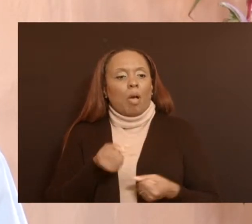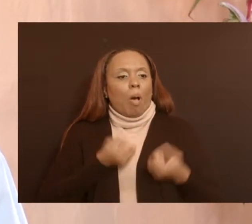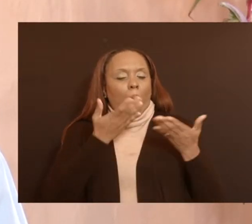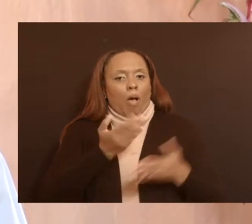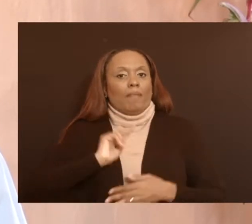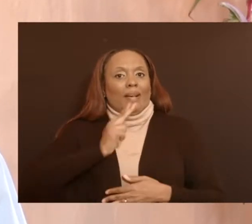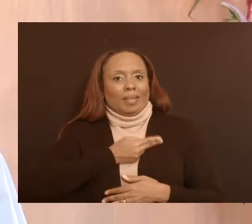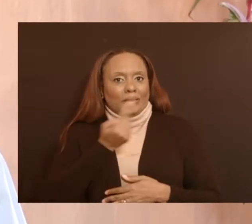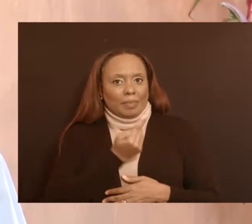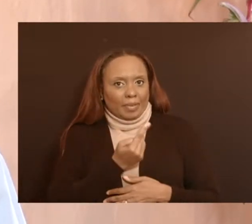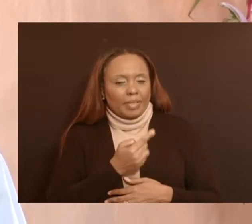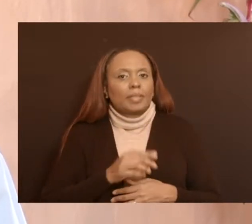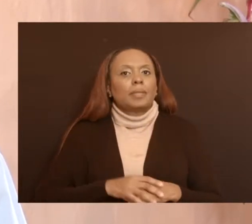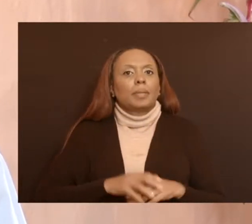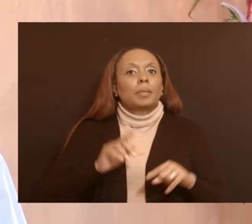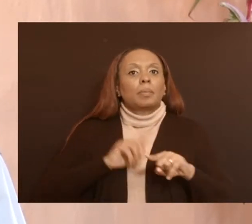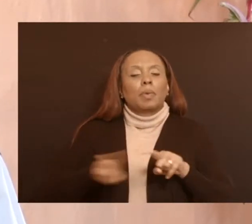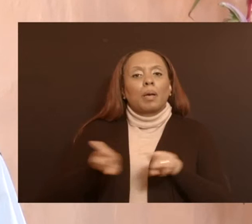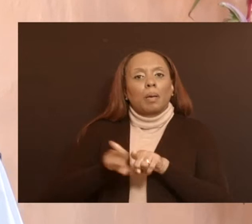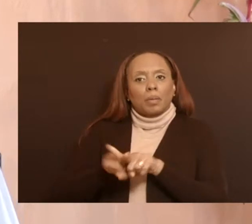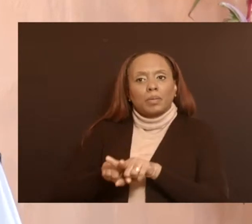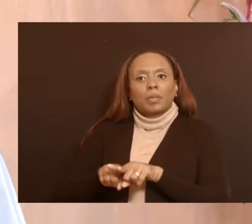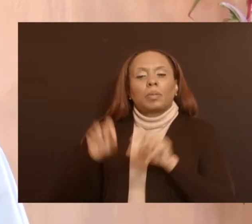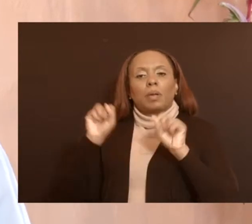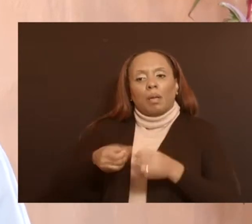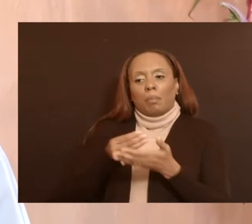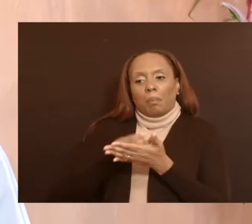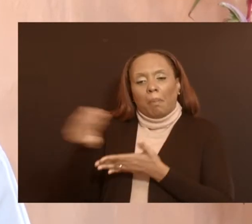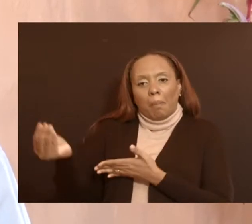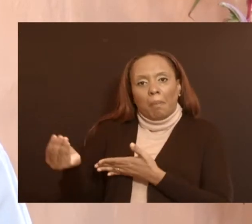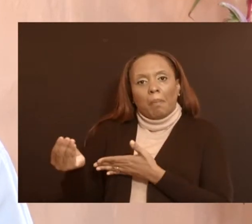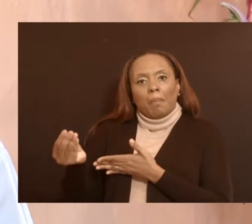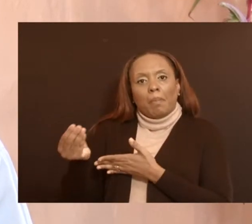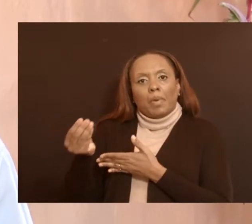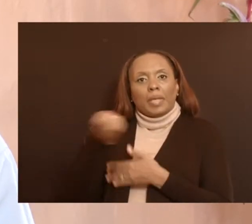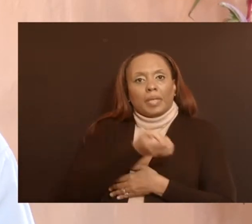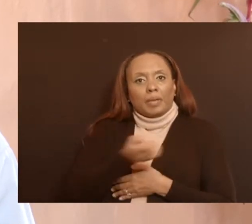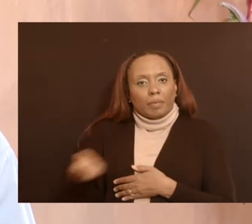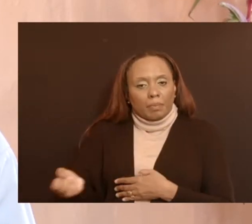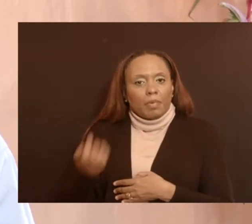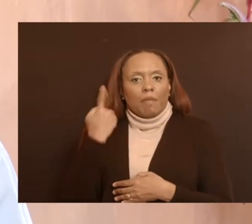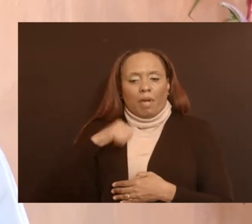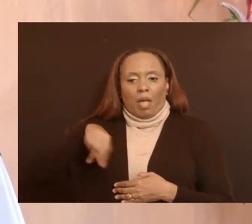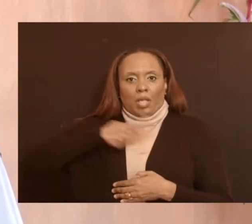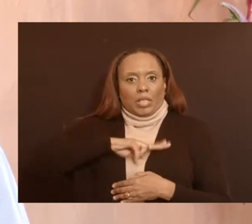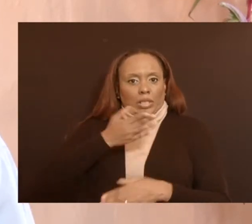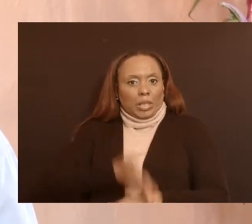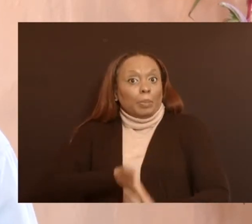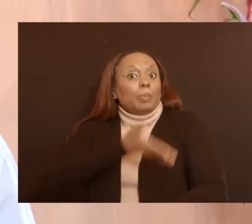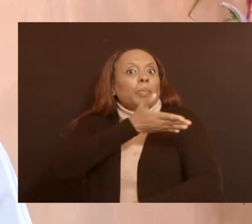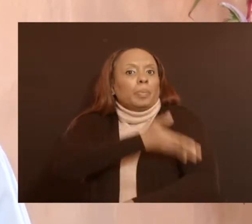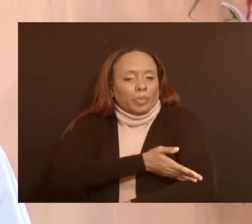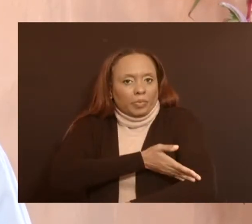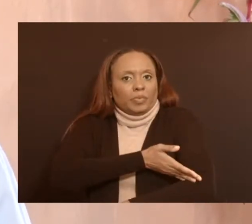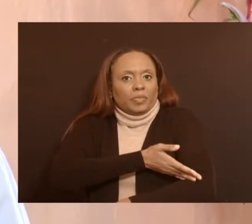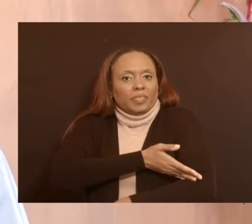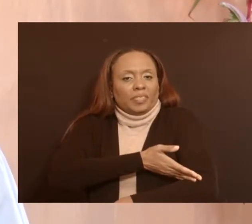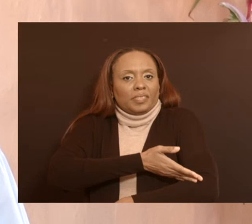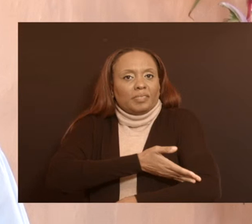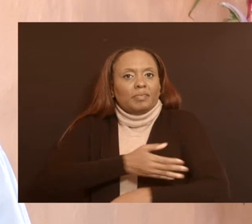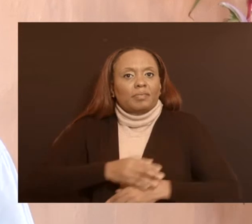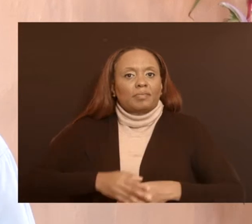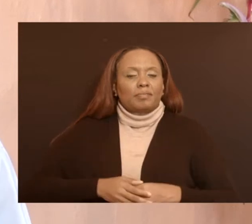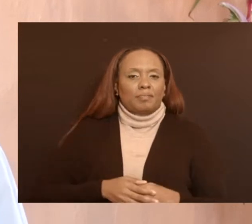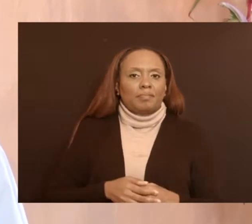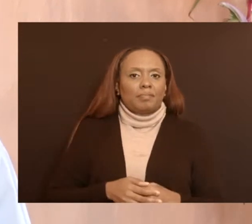the resources to be able to purchase the necessary equipment to take us to that next level where we can actually